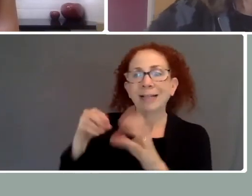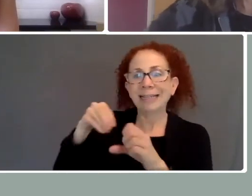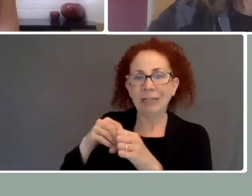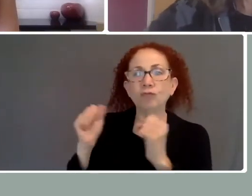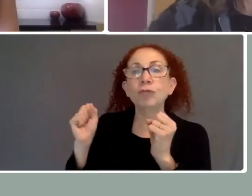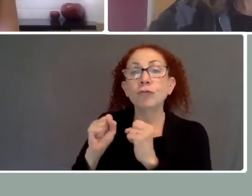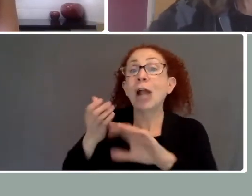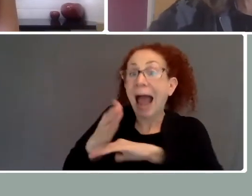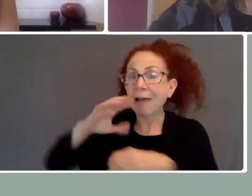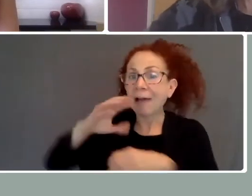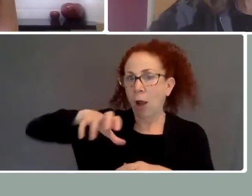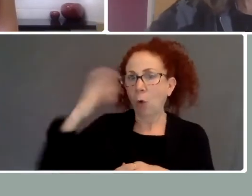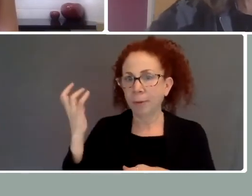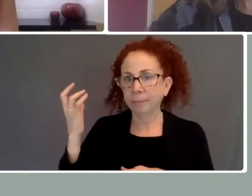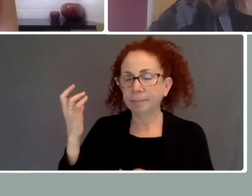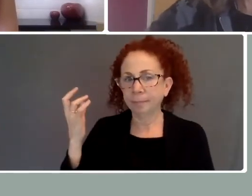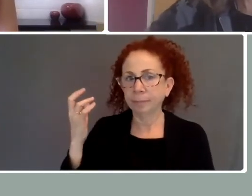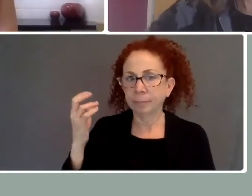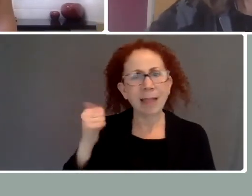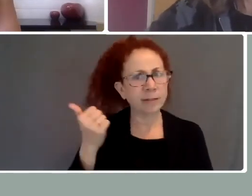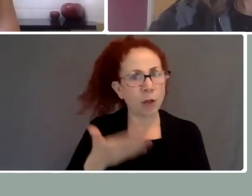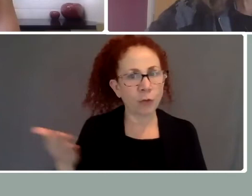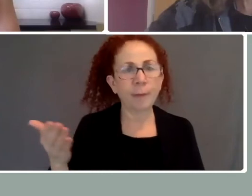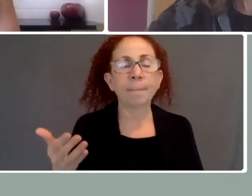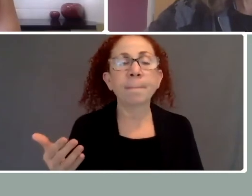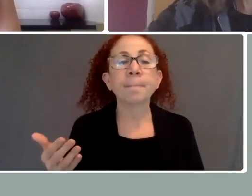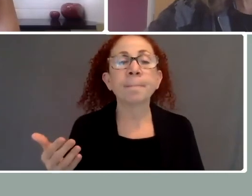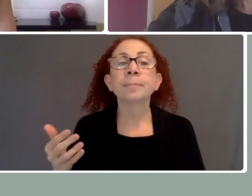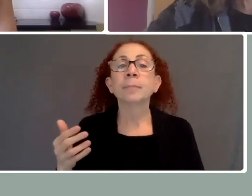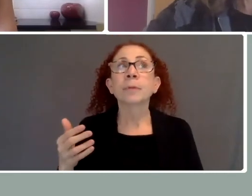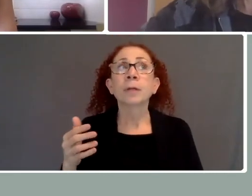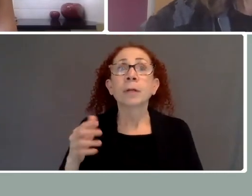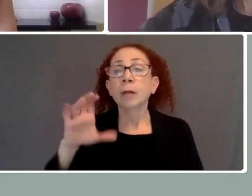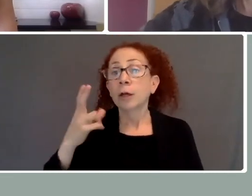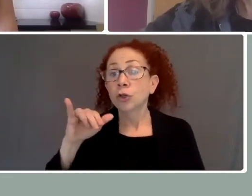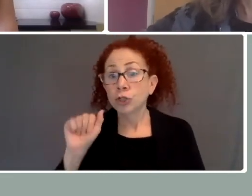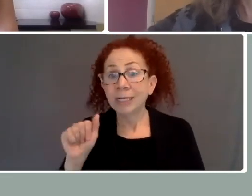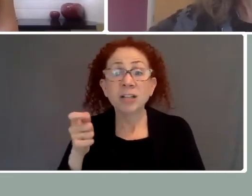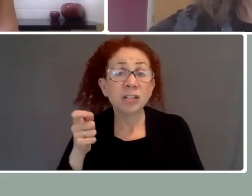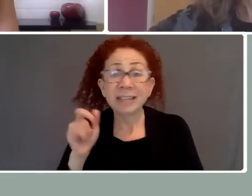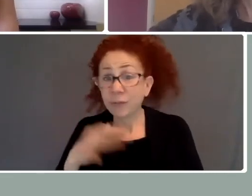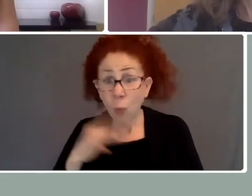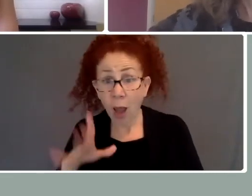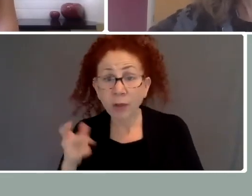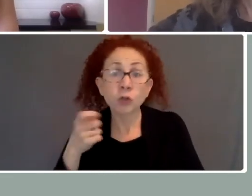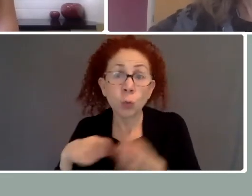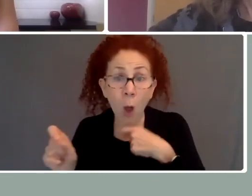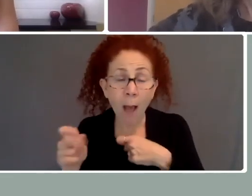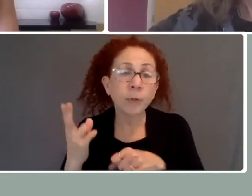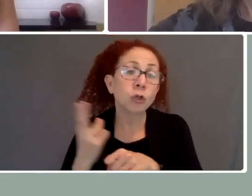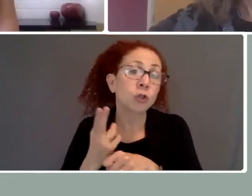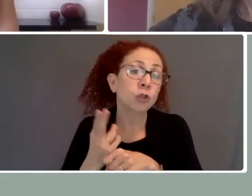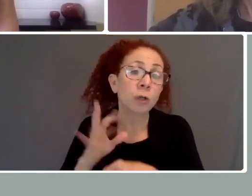open them. So that's another tip you can use. You could swap the chia seeds if you don't like them. You could